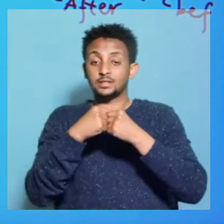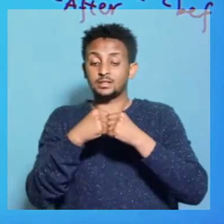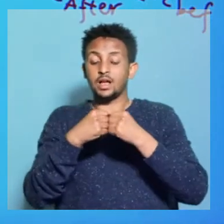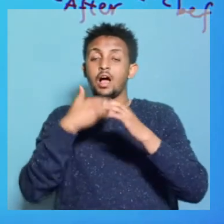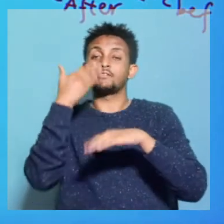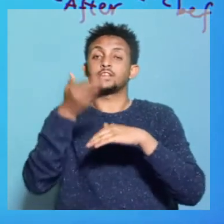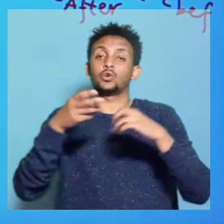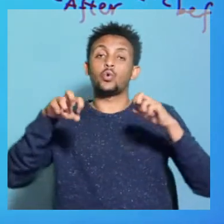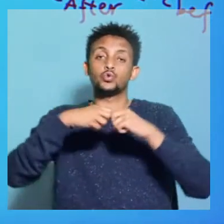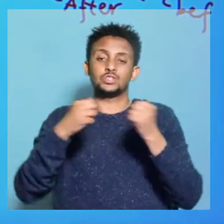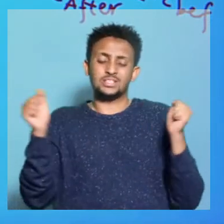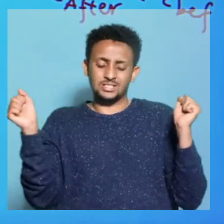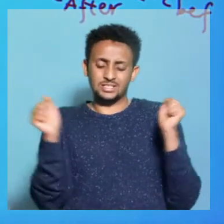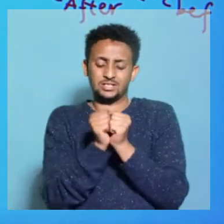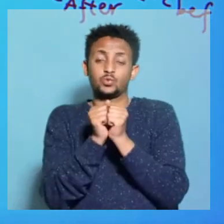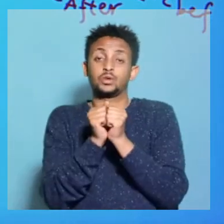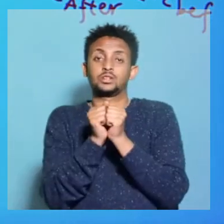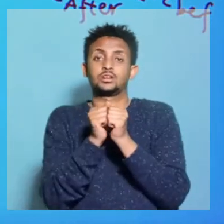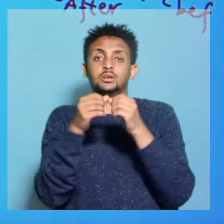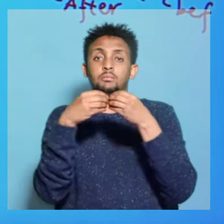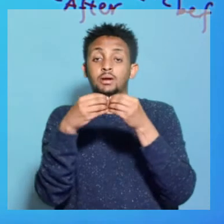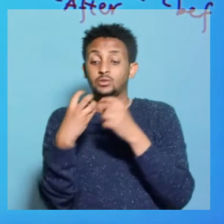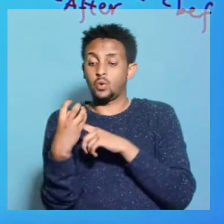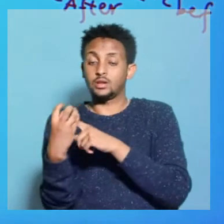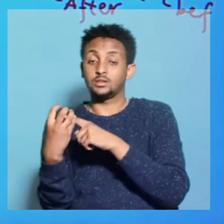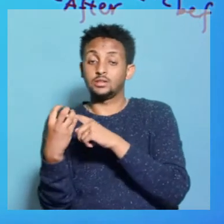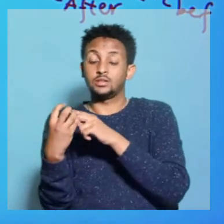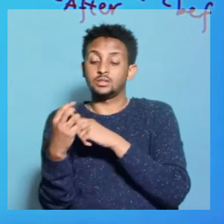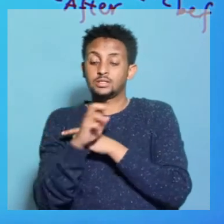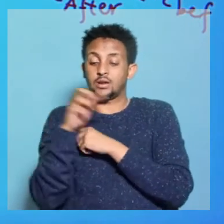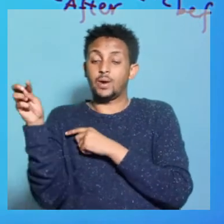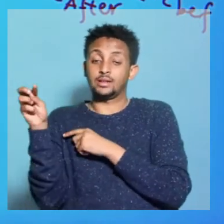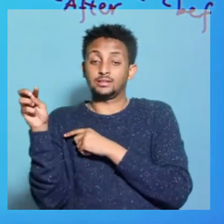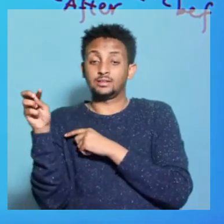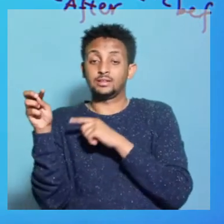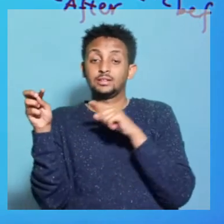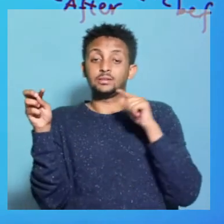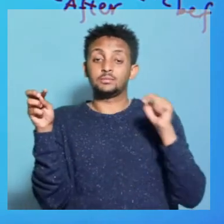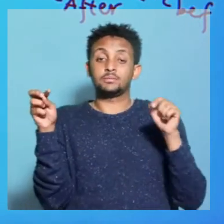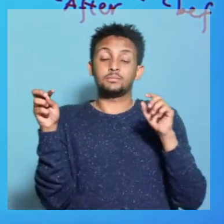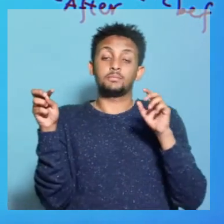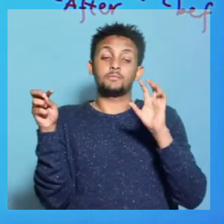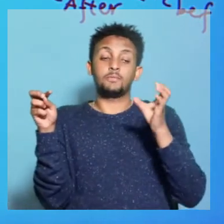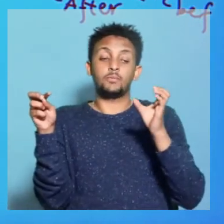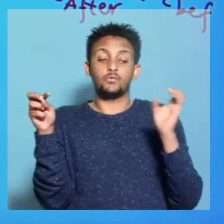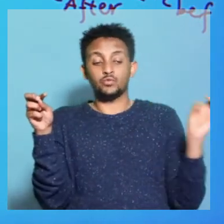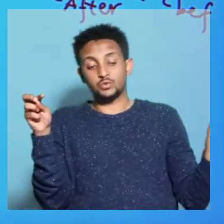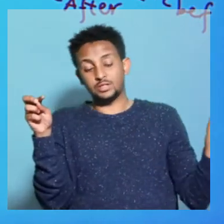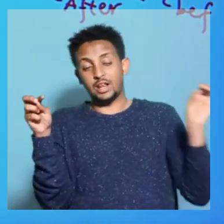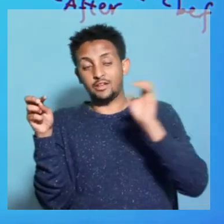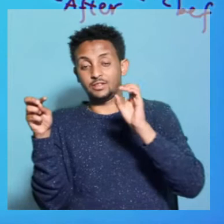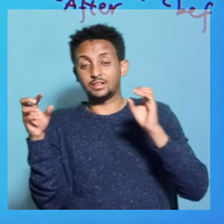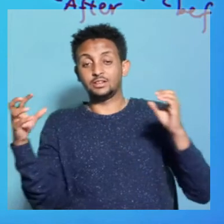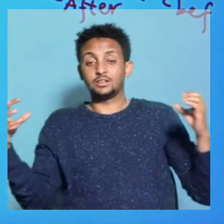collision. Let's say that particle 1 is moving to the right with u1 and particle 2 is moving to the